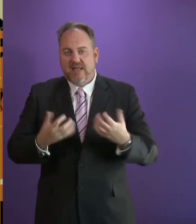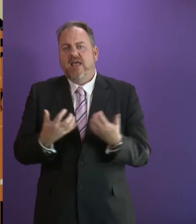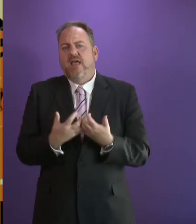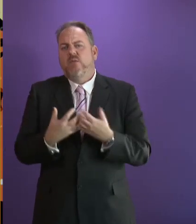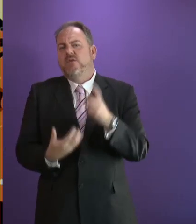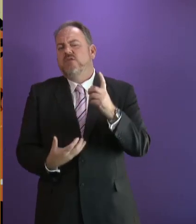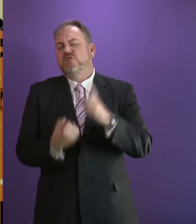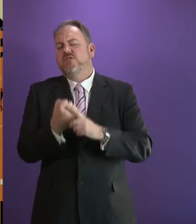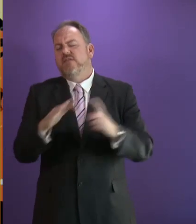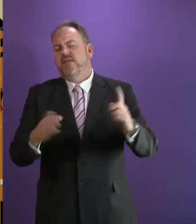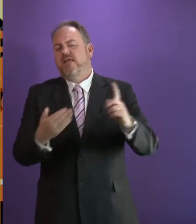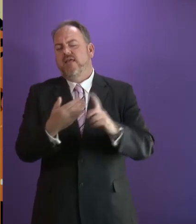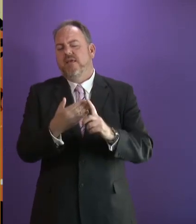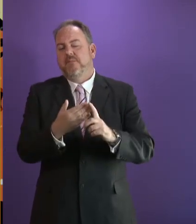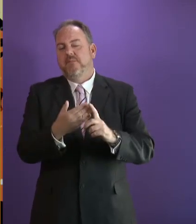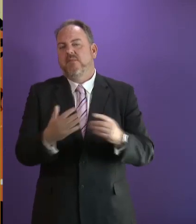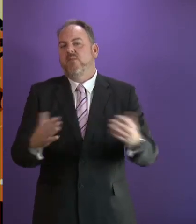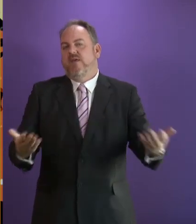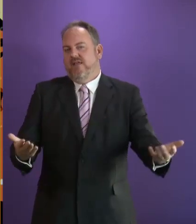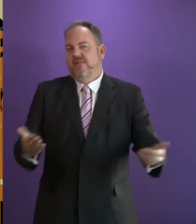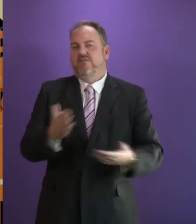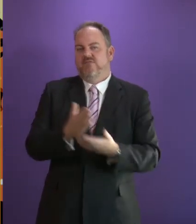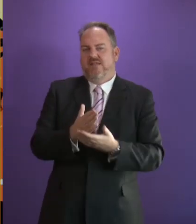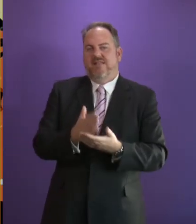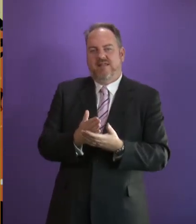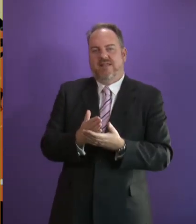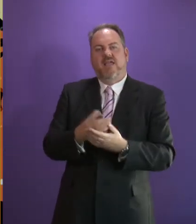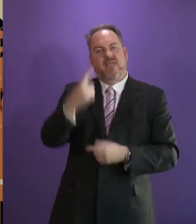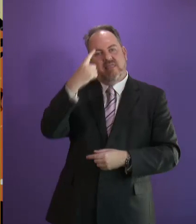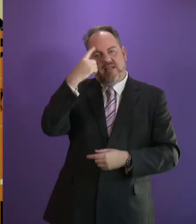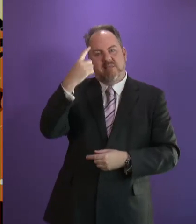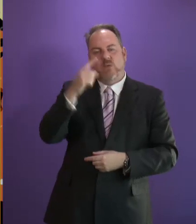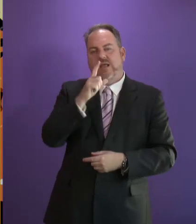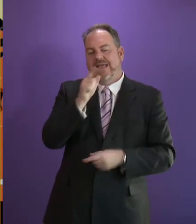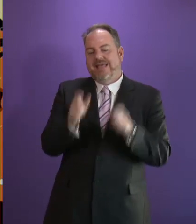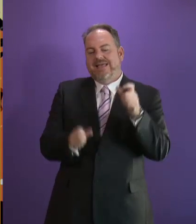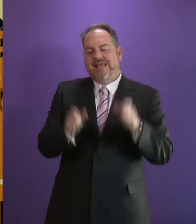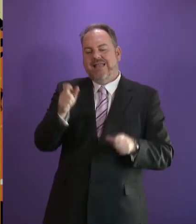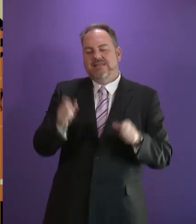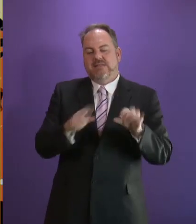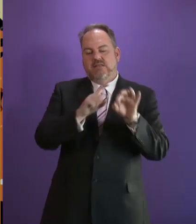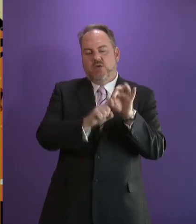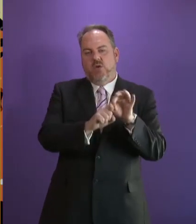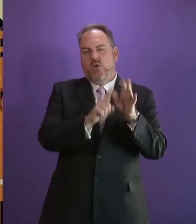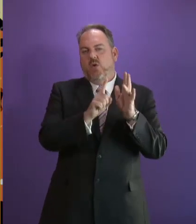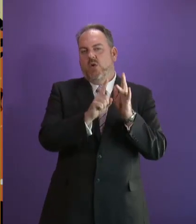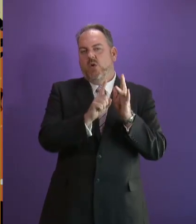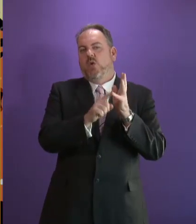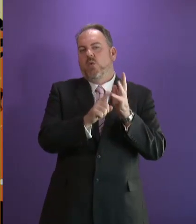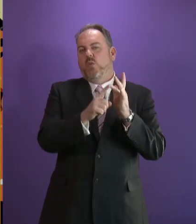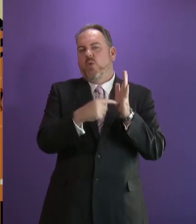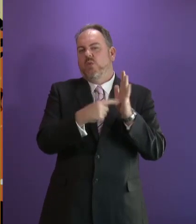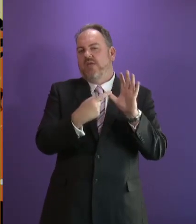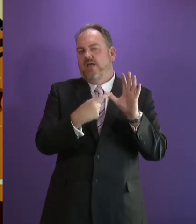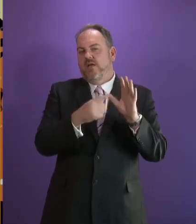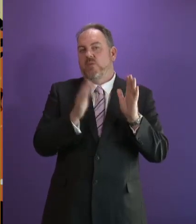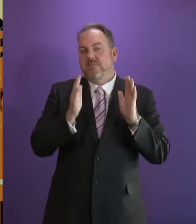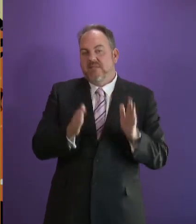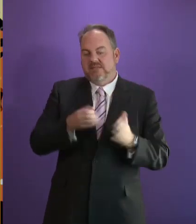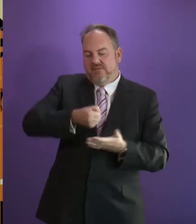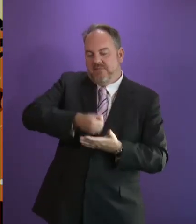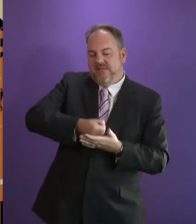one part of the jigsaw puzzle, which is candidate quotas. That means every political party would have to field 50% women